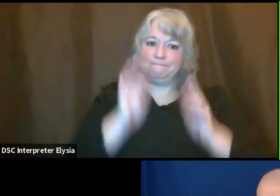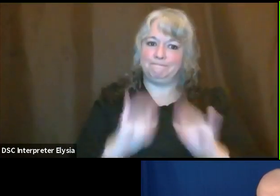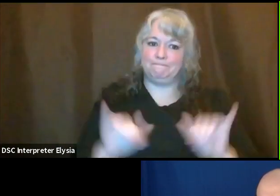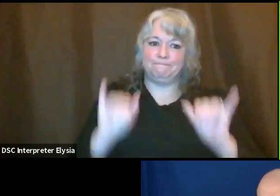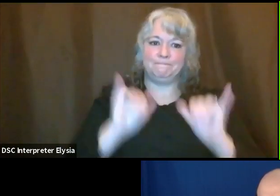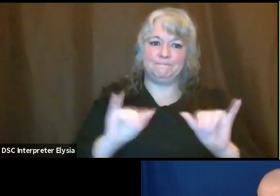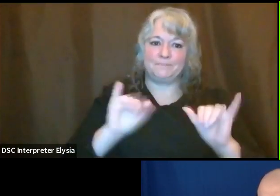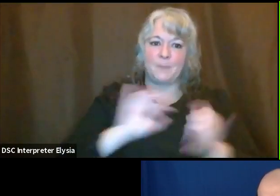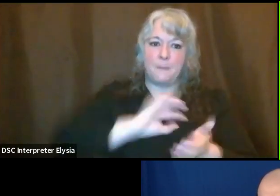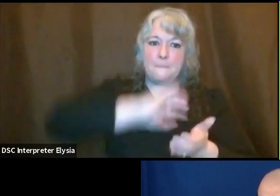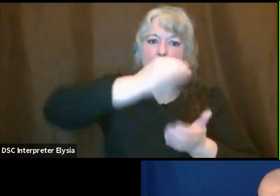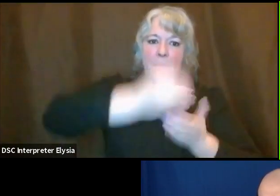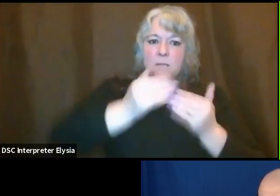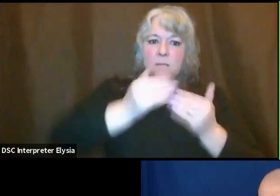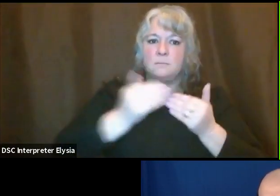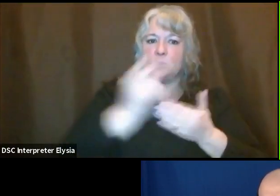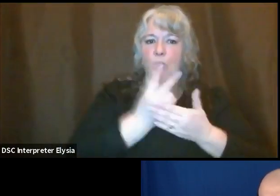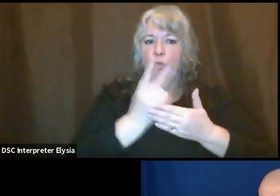couple of weeks.